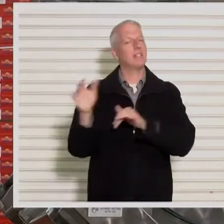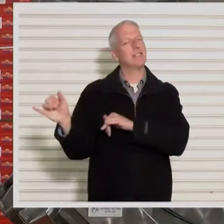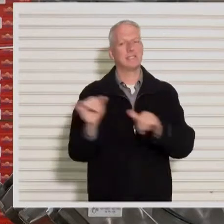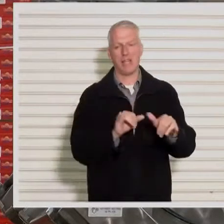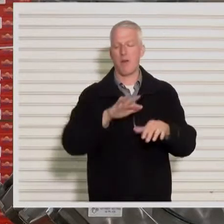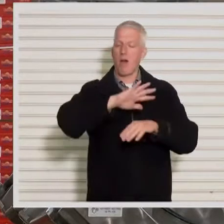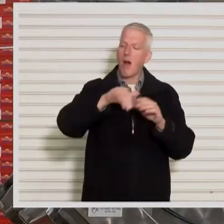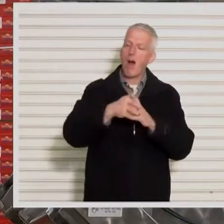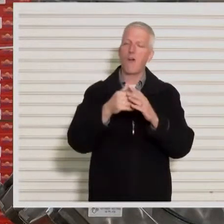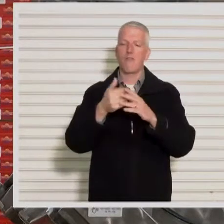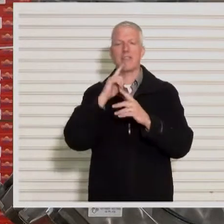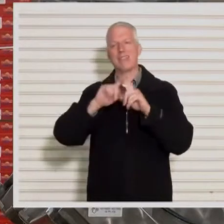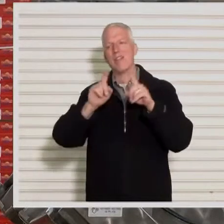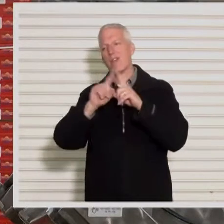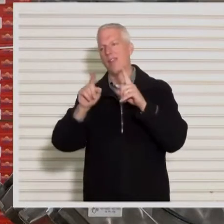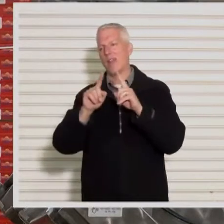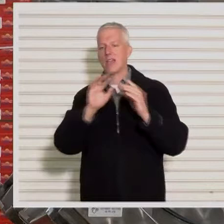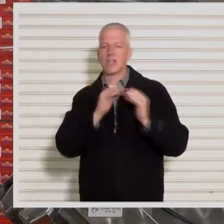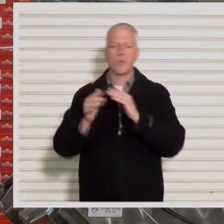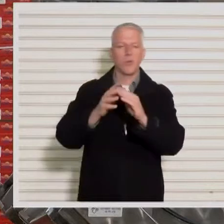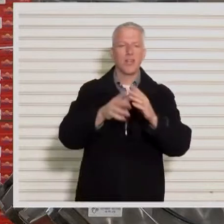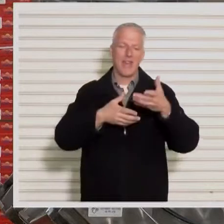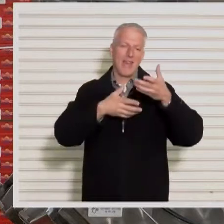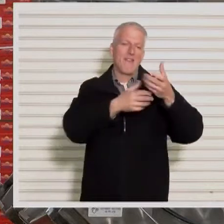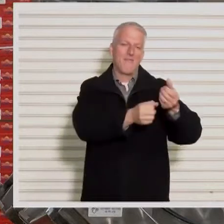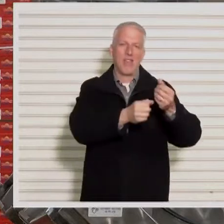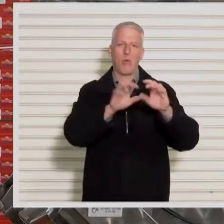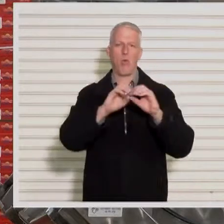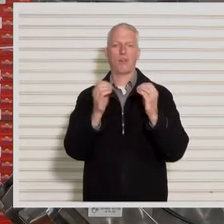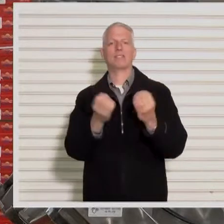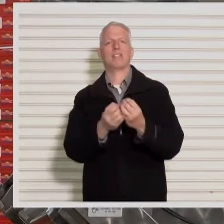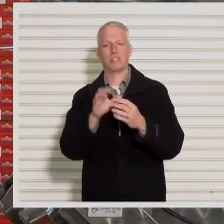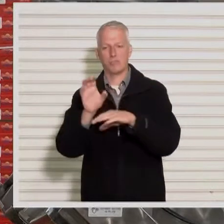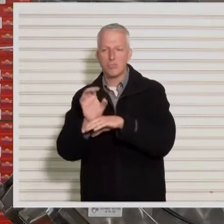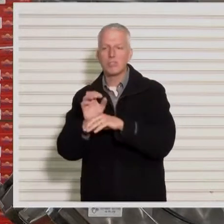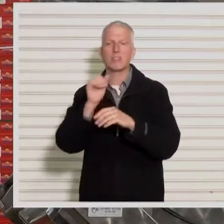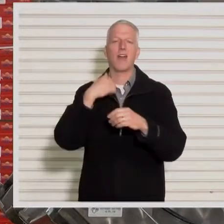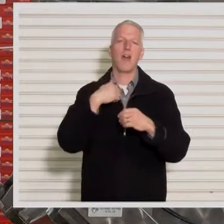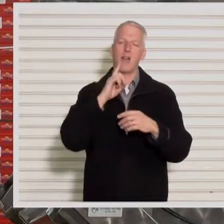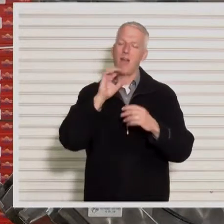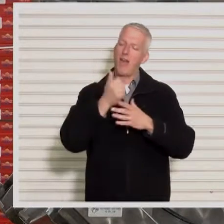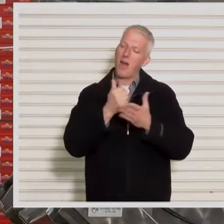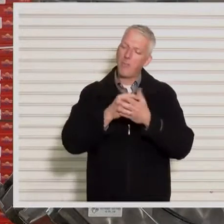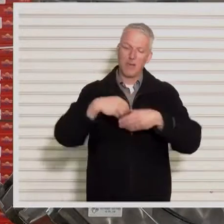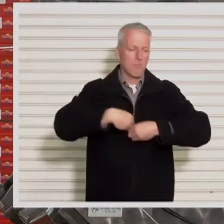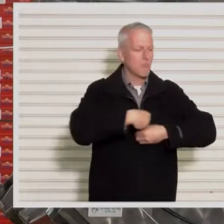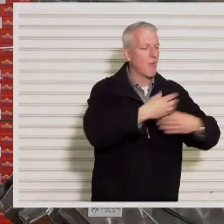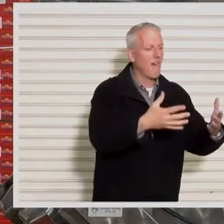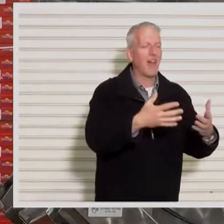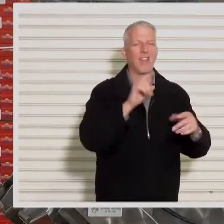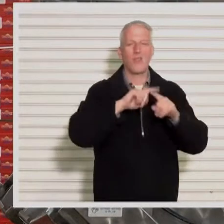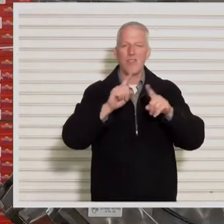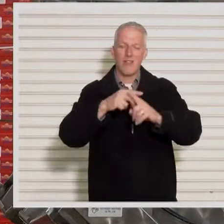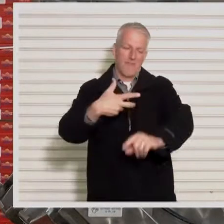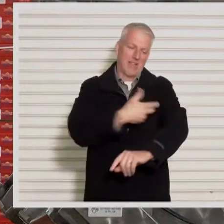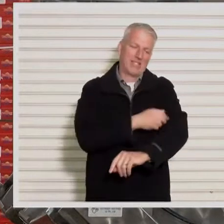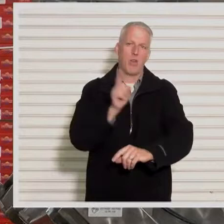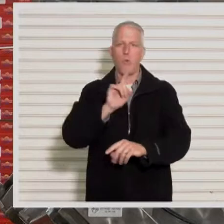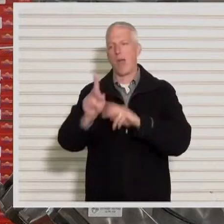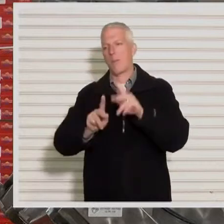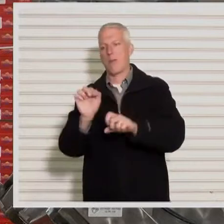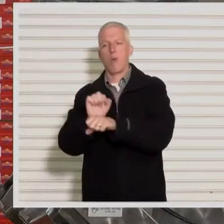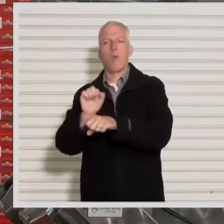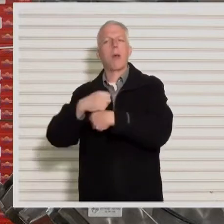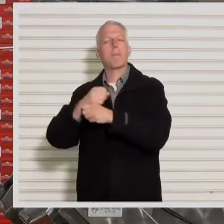of the community-based organizations and faith-based organizations coming together to deliver vaccines out where people work to make it as easy as